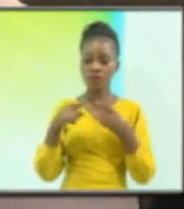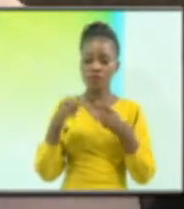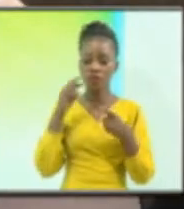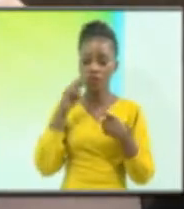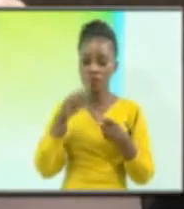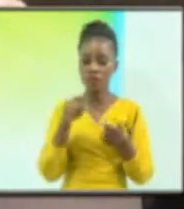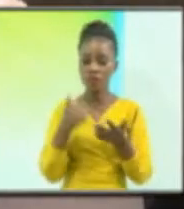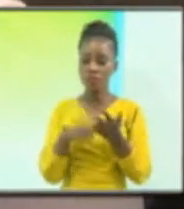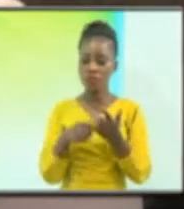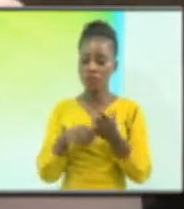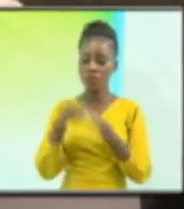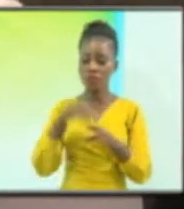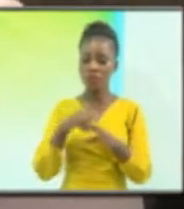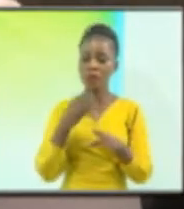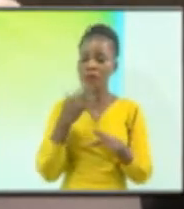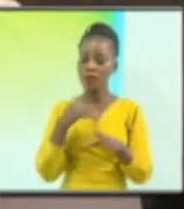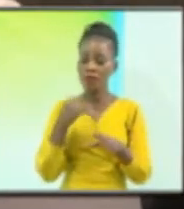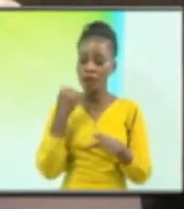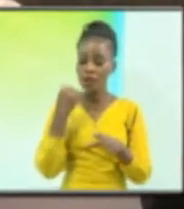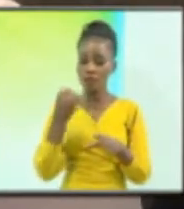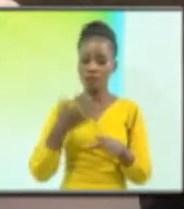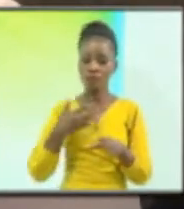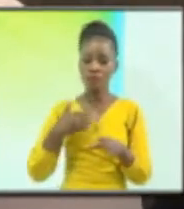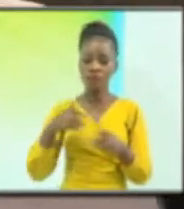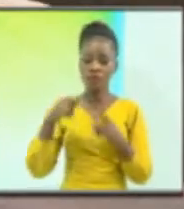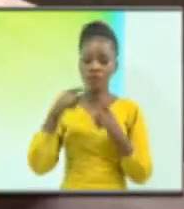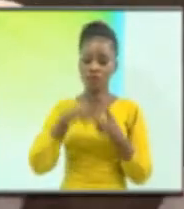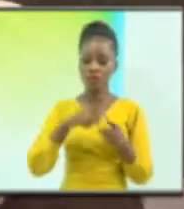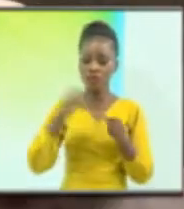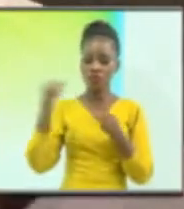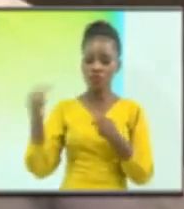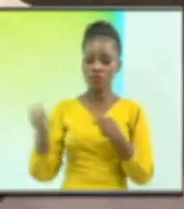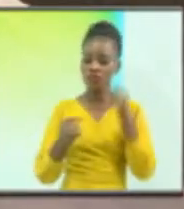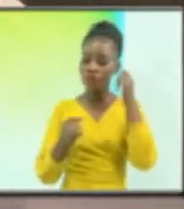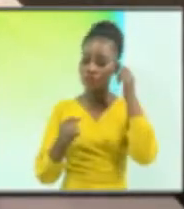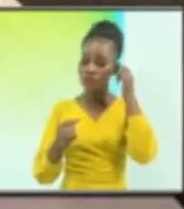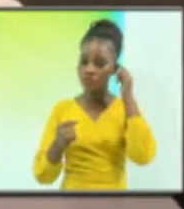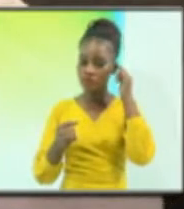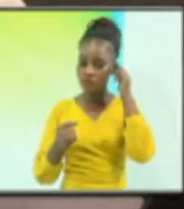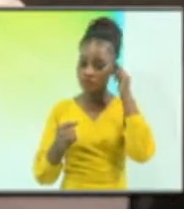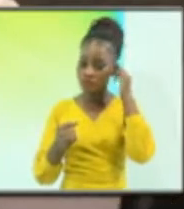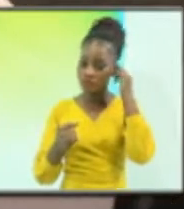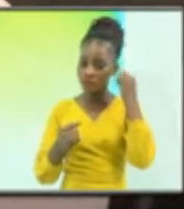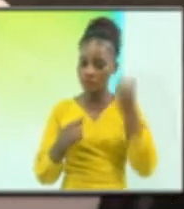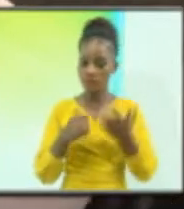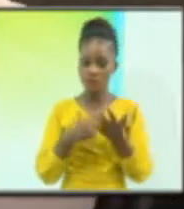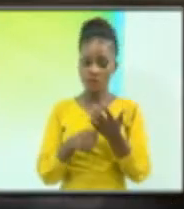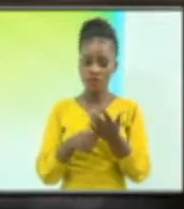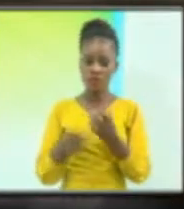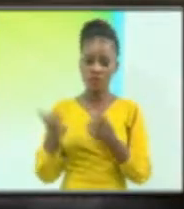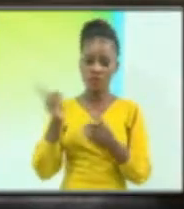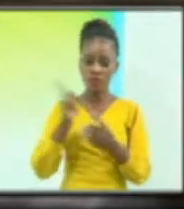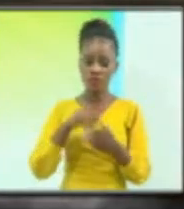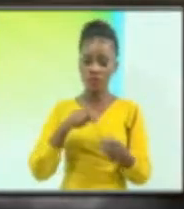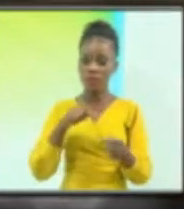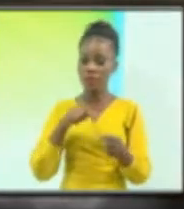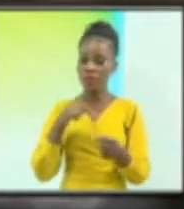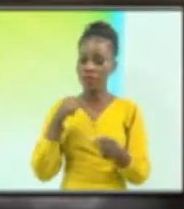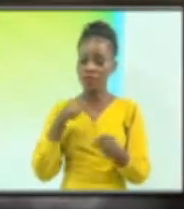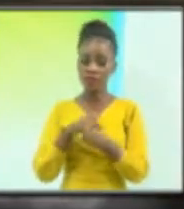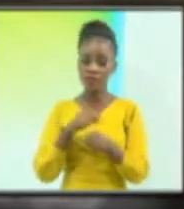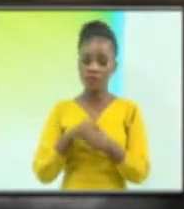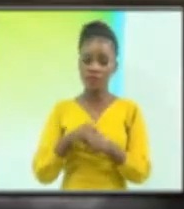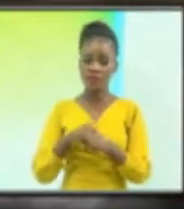matters within. I want to think you have the capacity, the ability to deal with all the. Because these are the issues that cause damage to the image of the